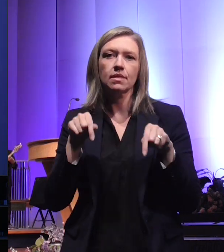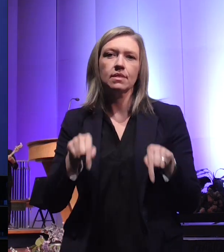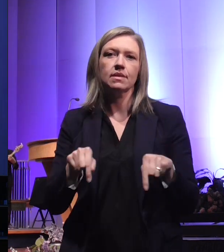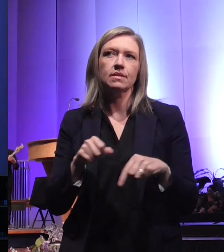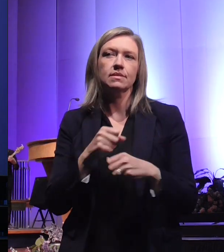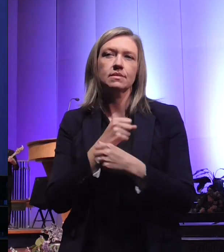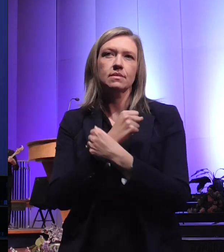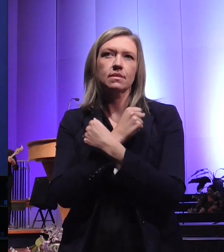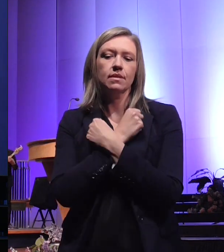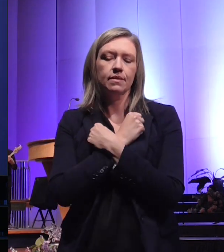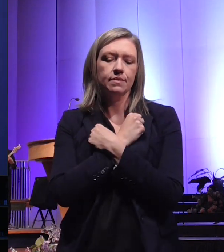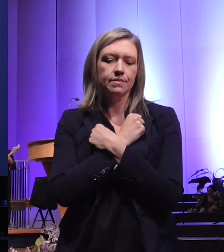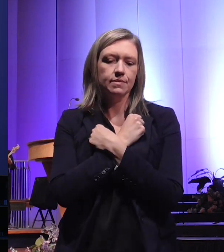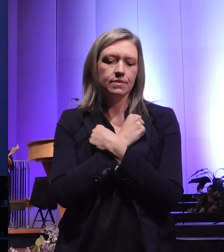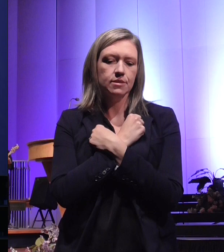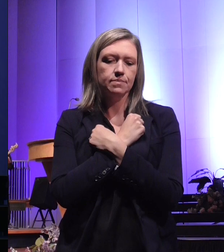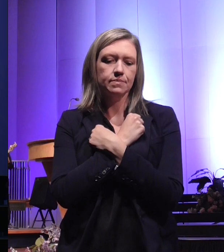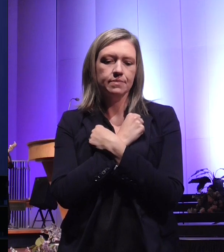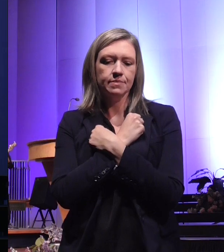this